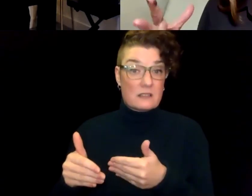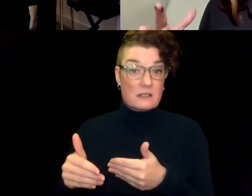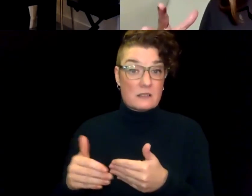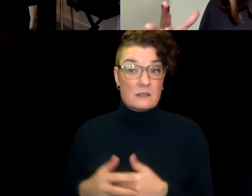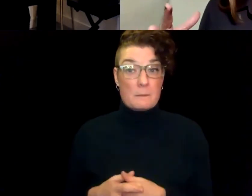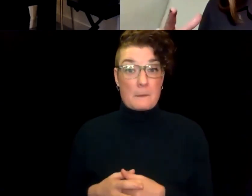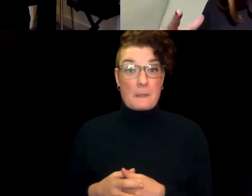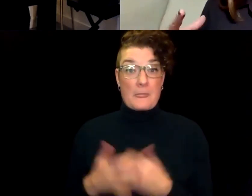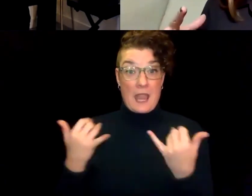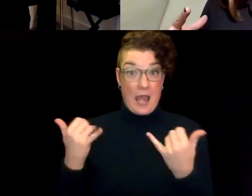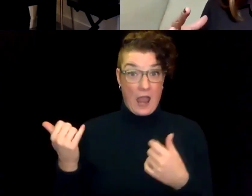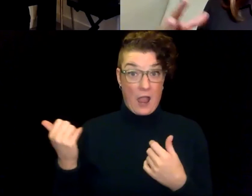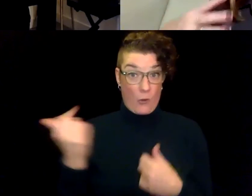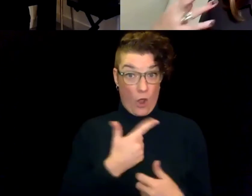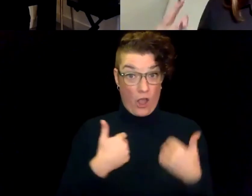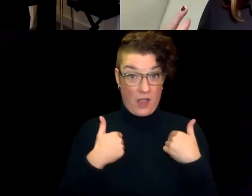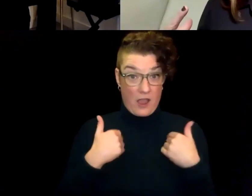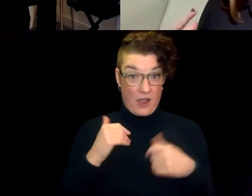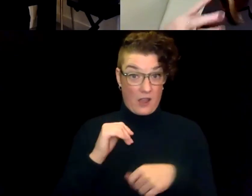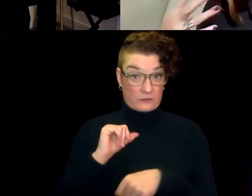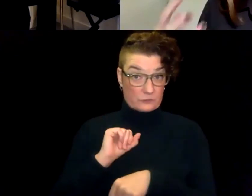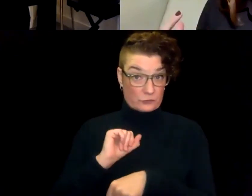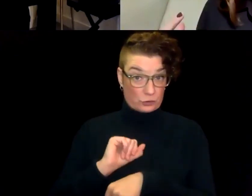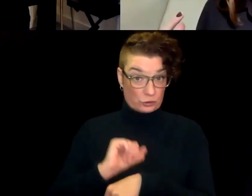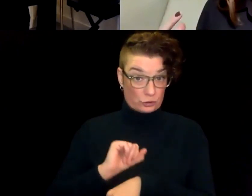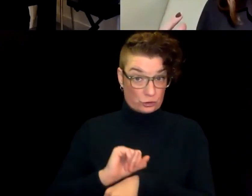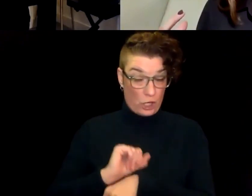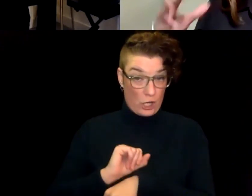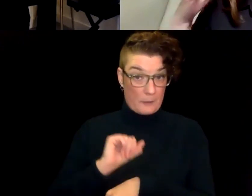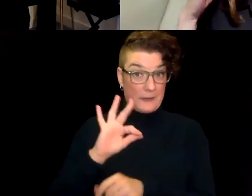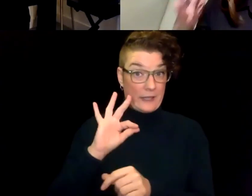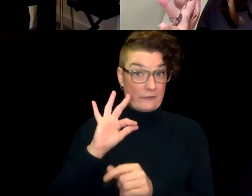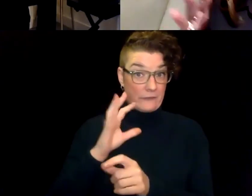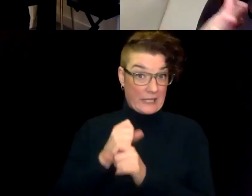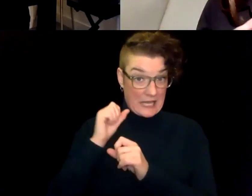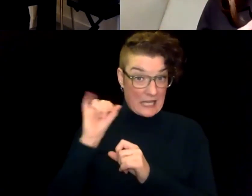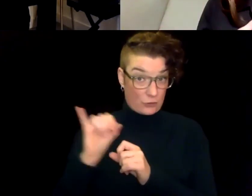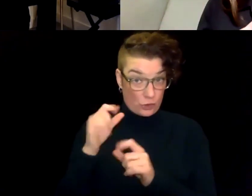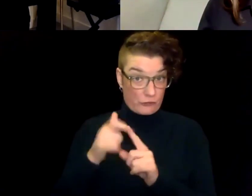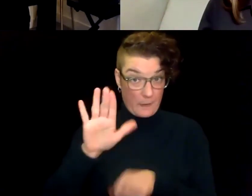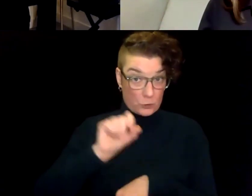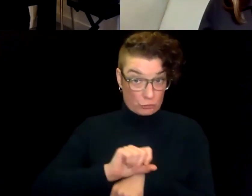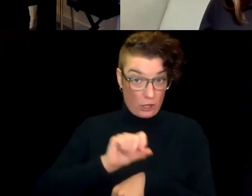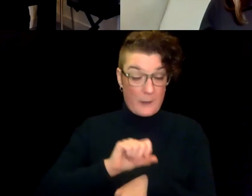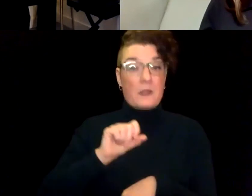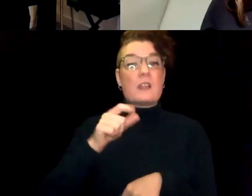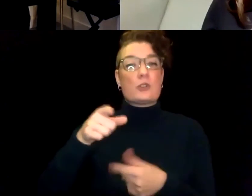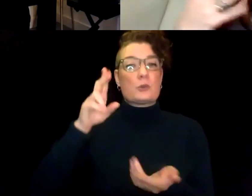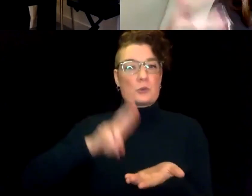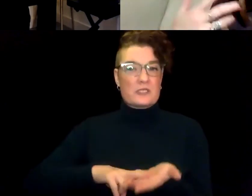all employed, if we get insurance, if we're lucky enough to get insurance through our employer, we sign these